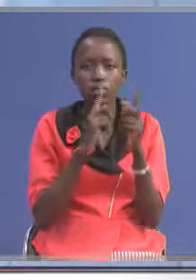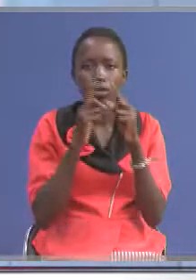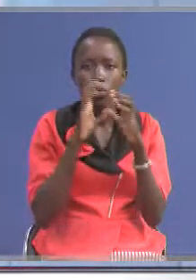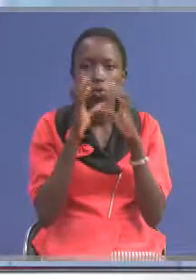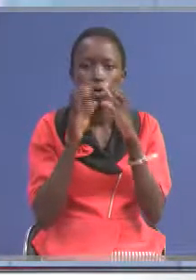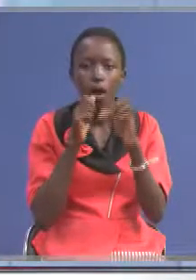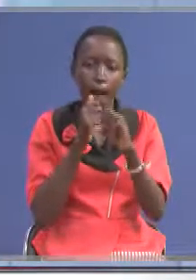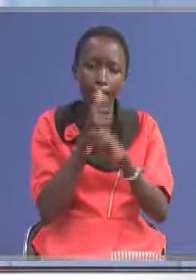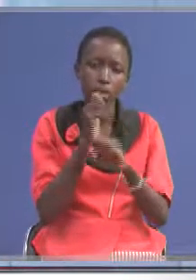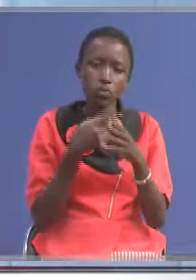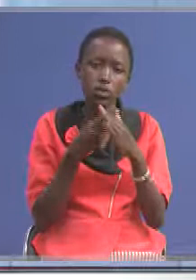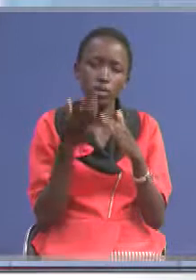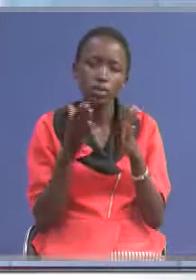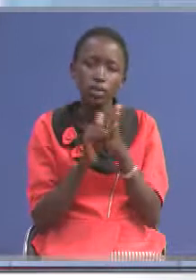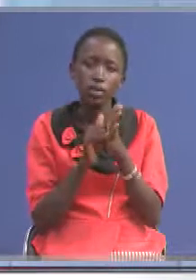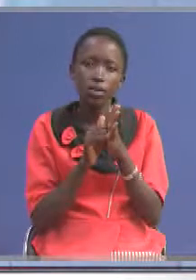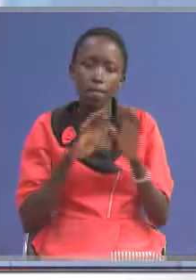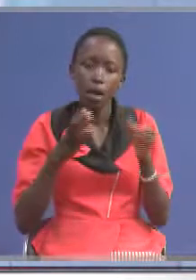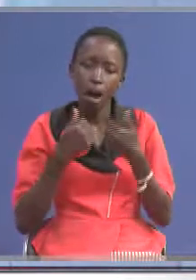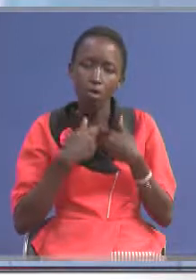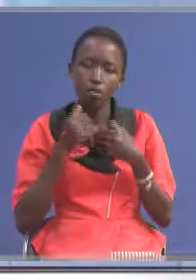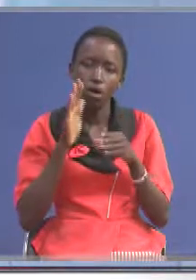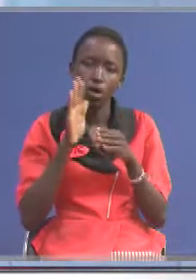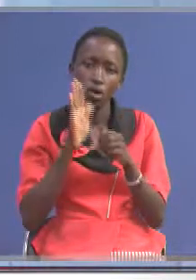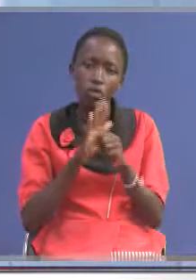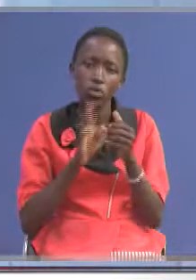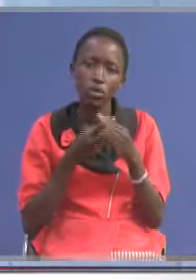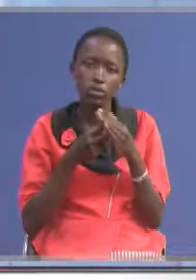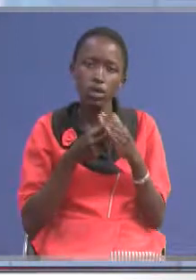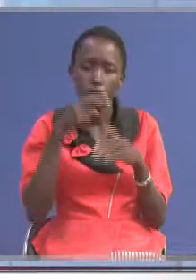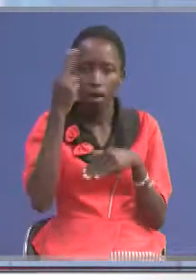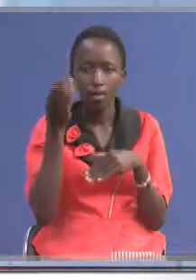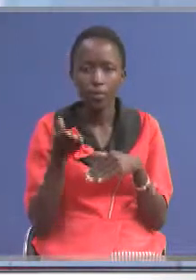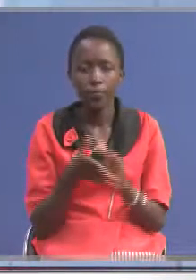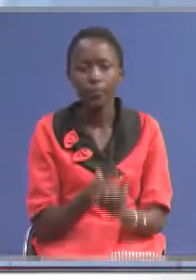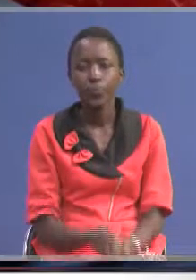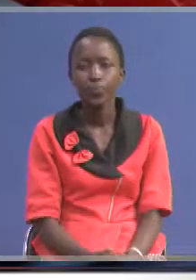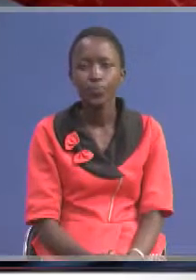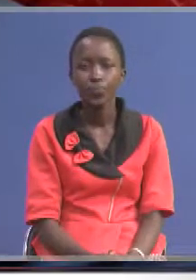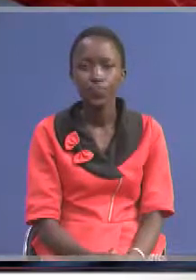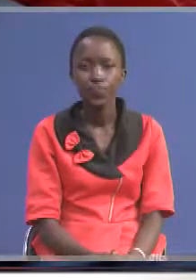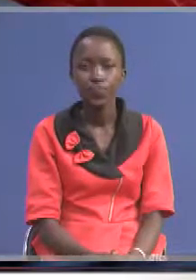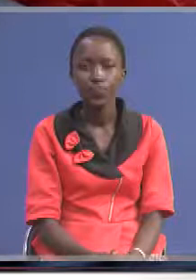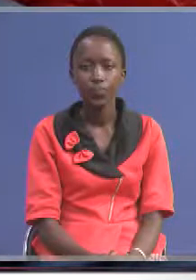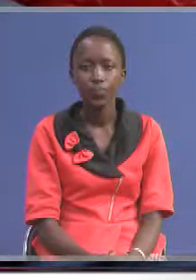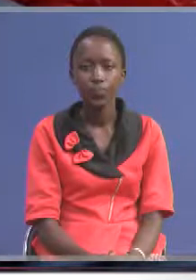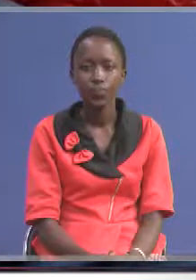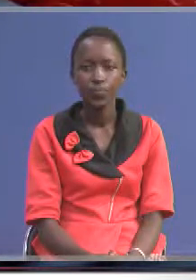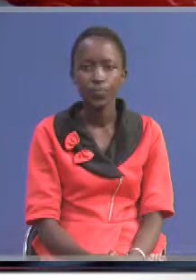network abuses its market dominance by charging high tariffs in the market.